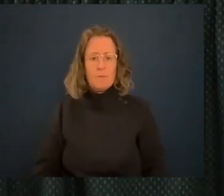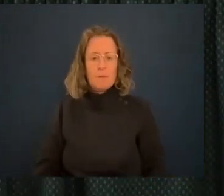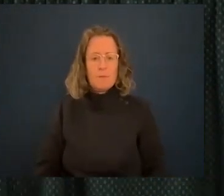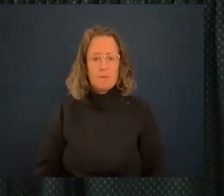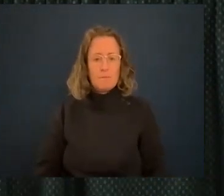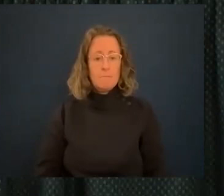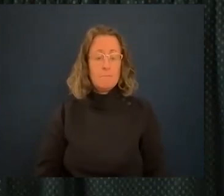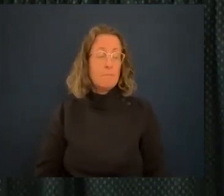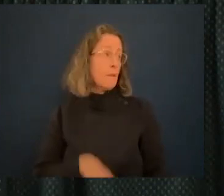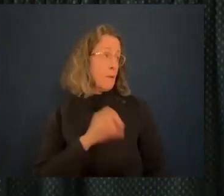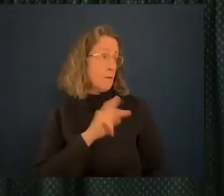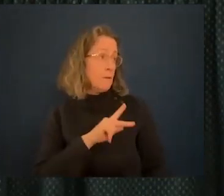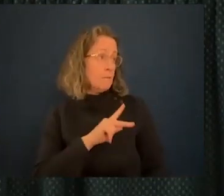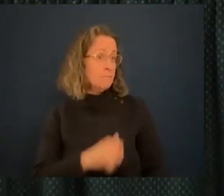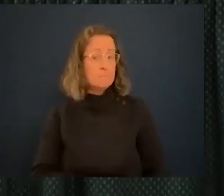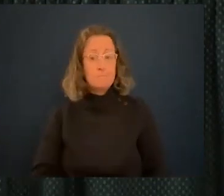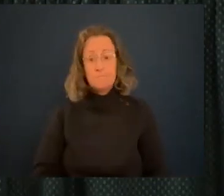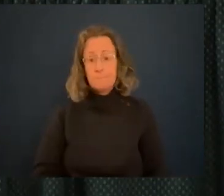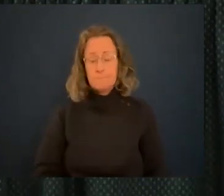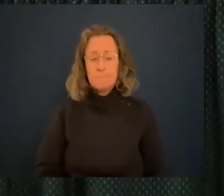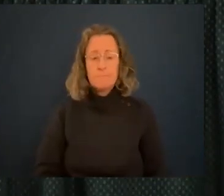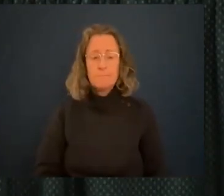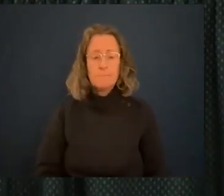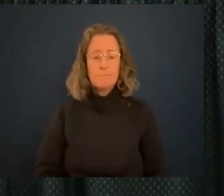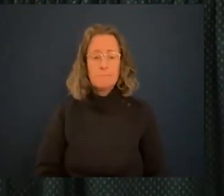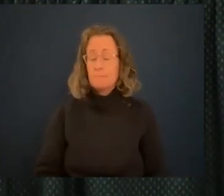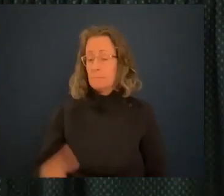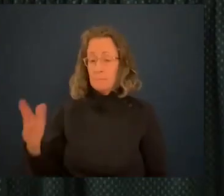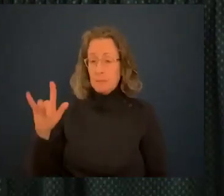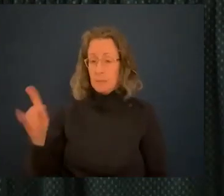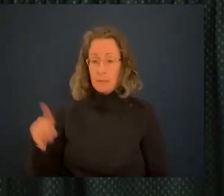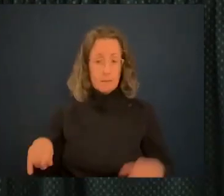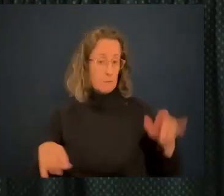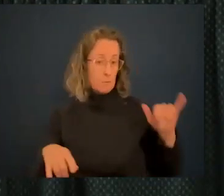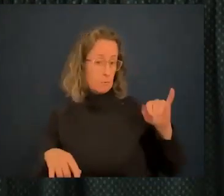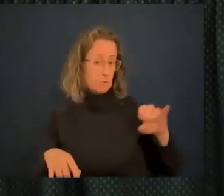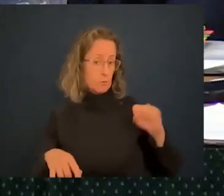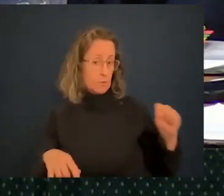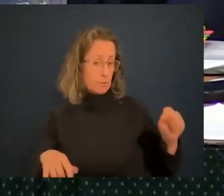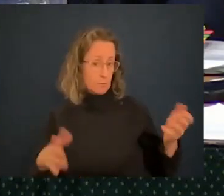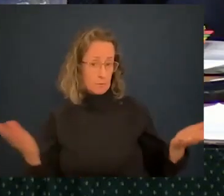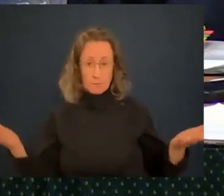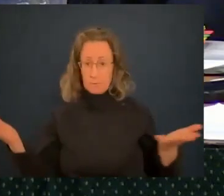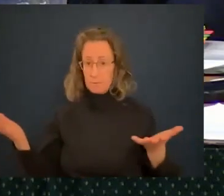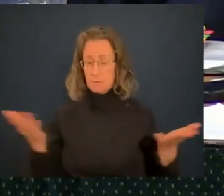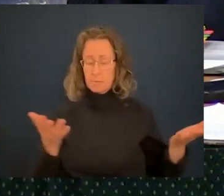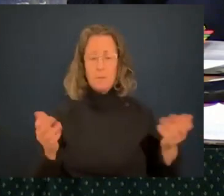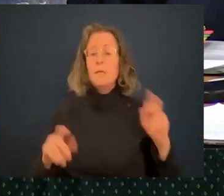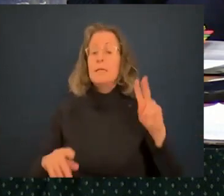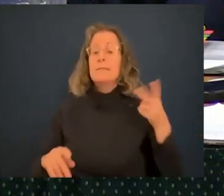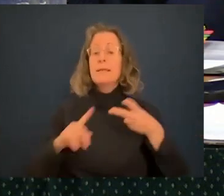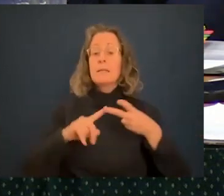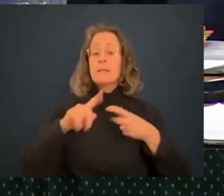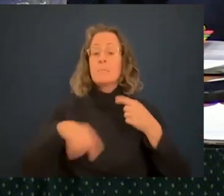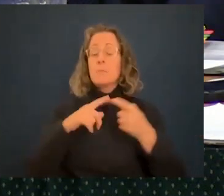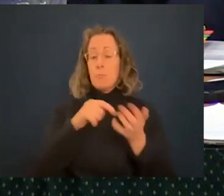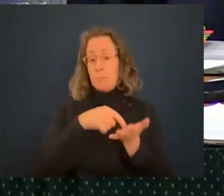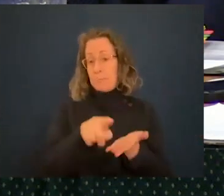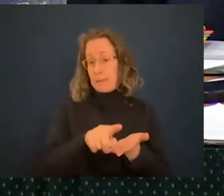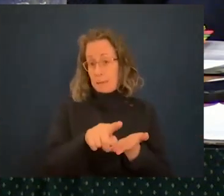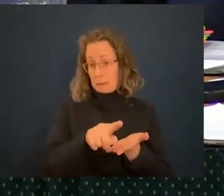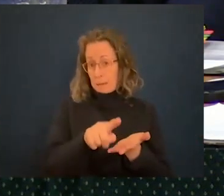okay uh Liz or Jess I'm sorry yeah sorry the second point was about the salaries piece